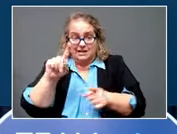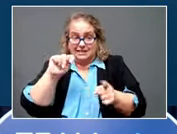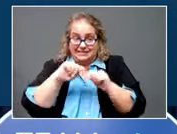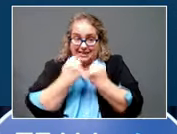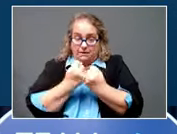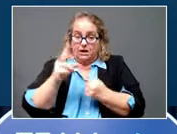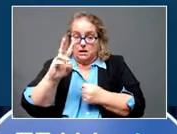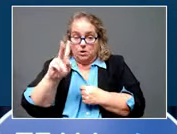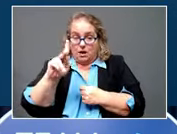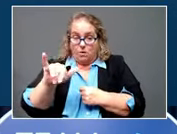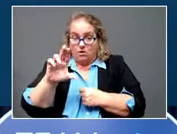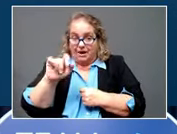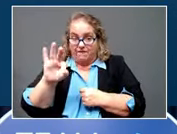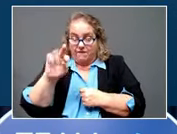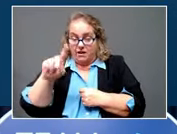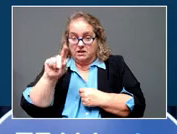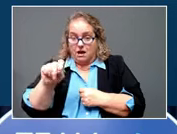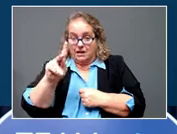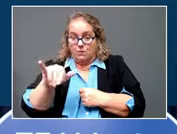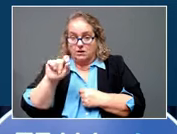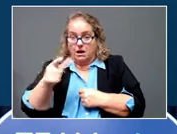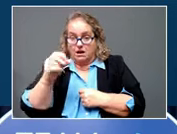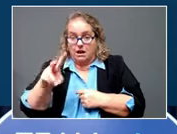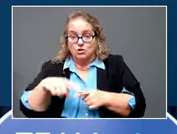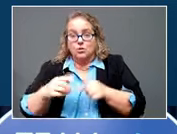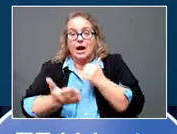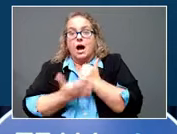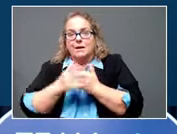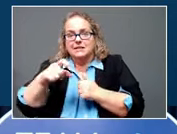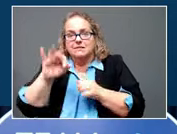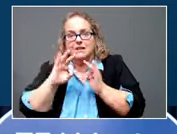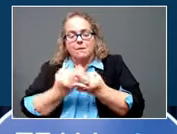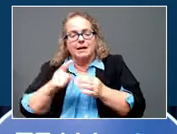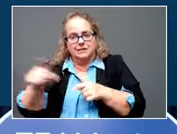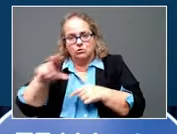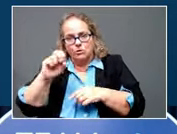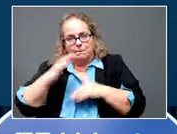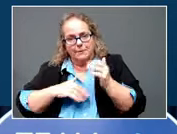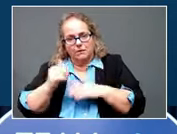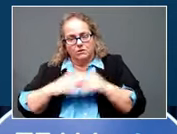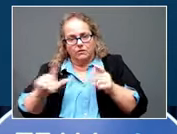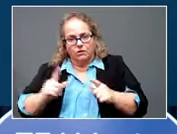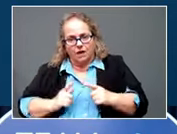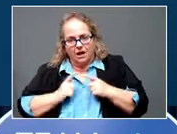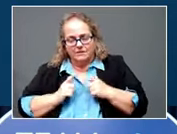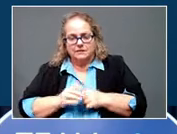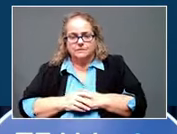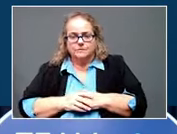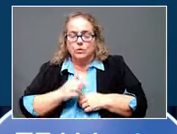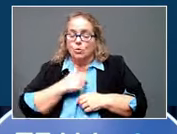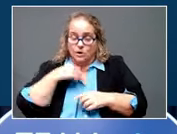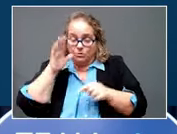teamwkyreliefund.ky.gov. Will help meet critical needs of the families as they rebuild their lives, as Andy just mentioned. We will continue to update you if